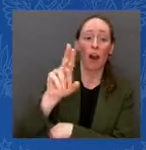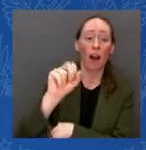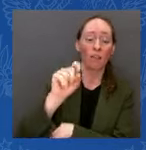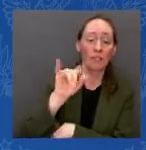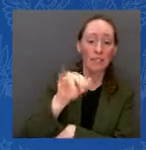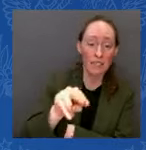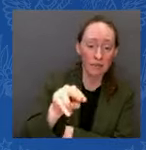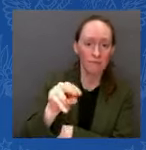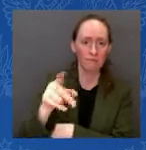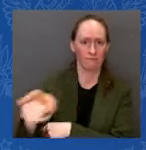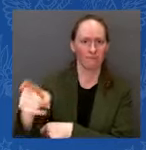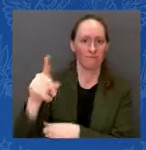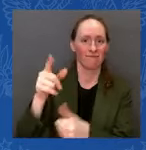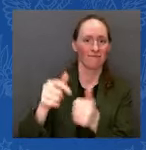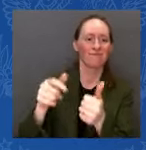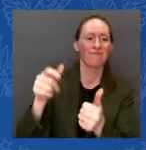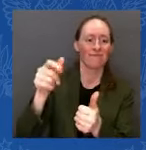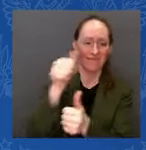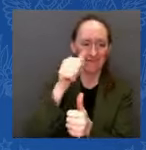us come to your house.